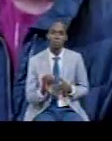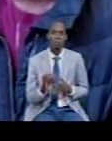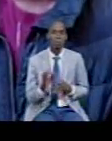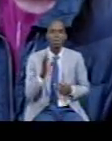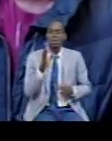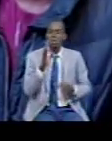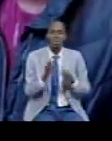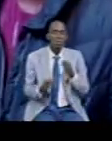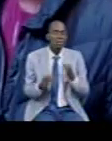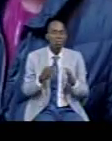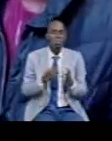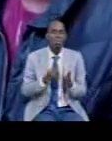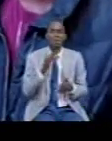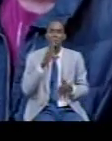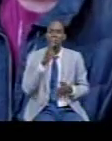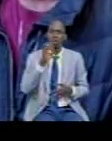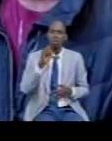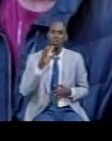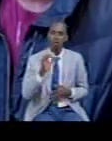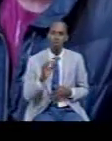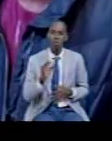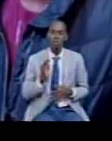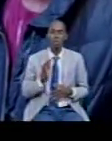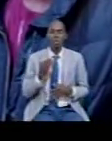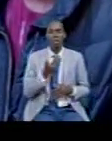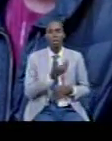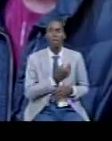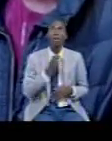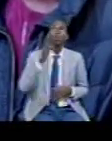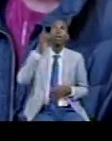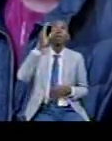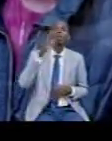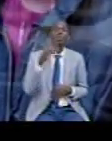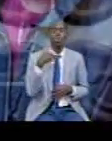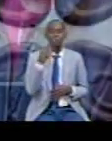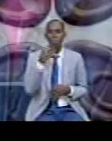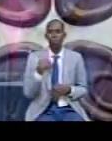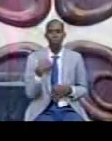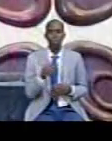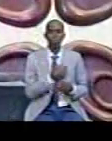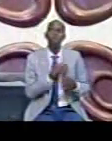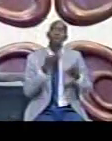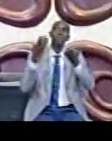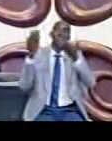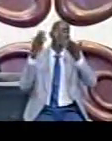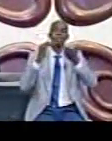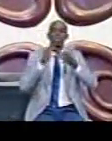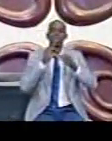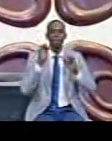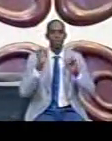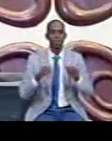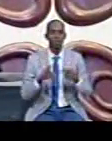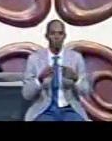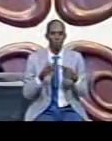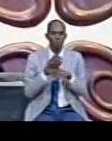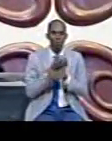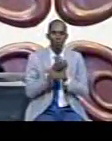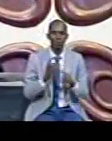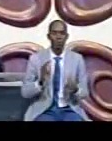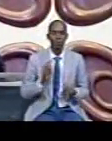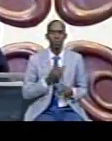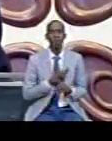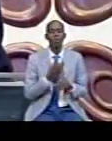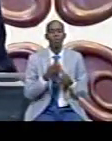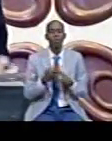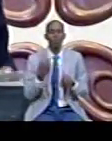if it be so, our God, whom we serve, is able to deliver us from the